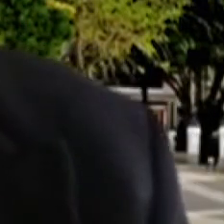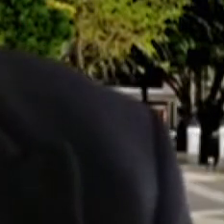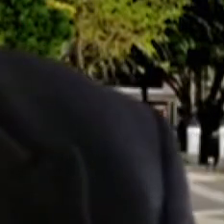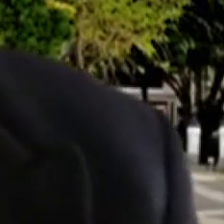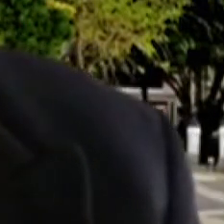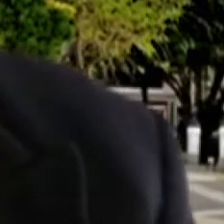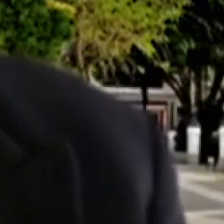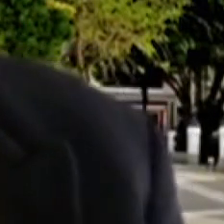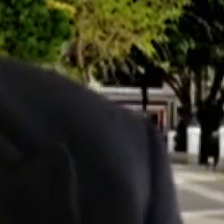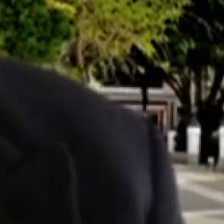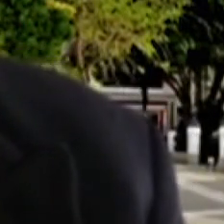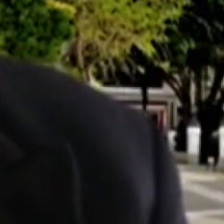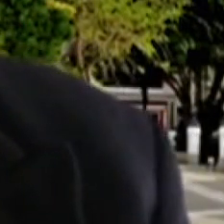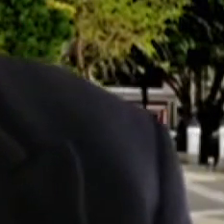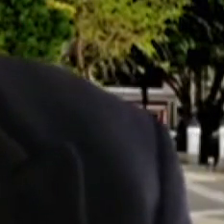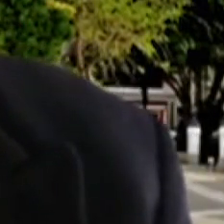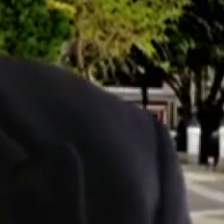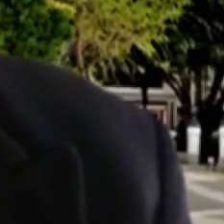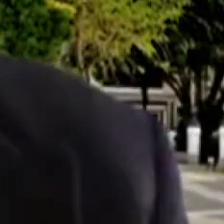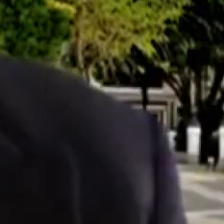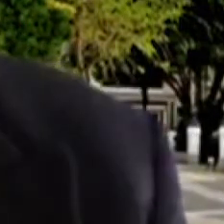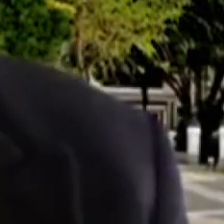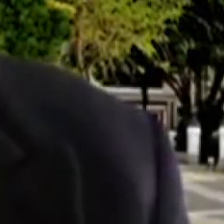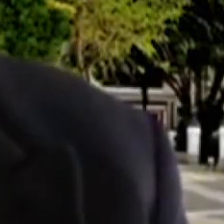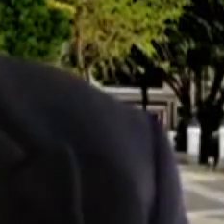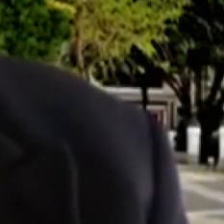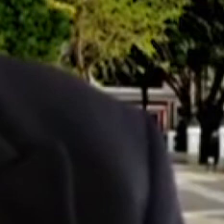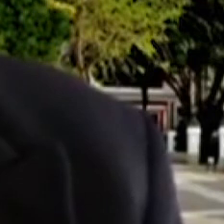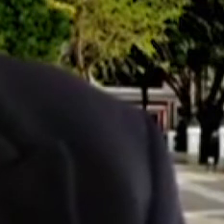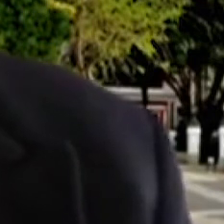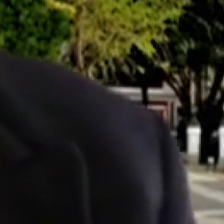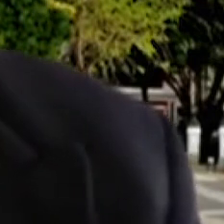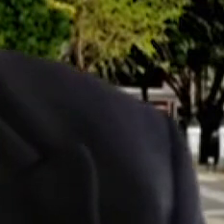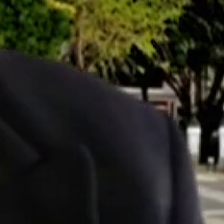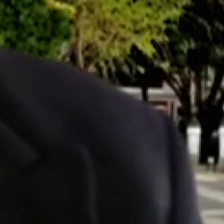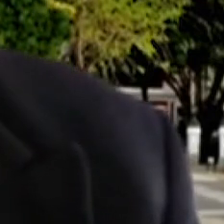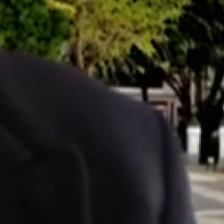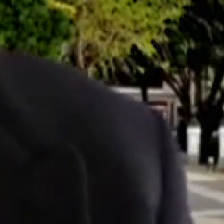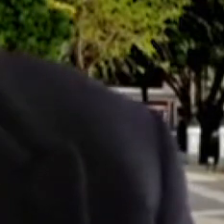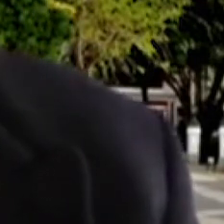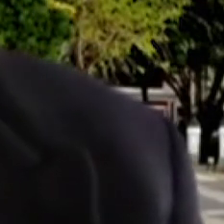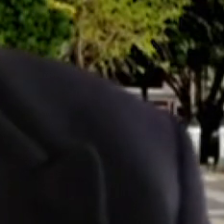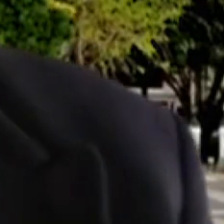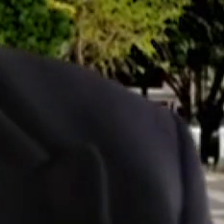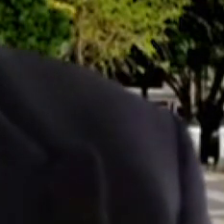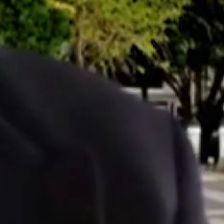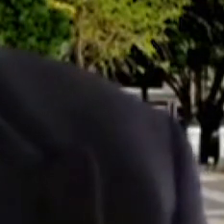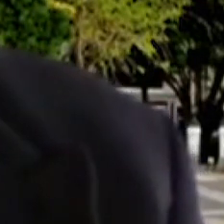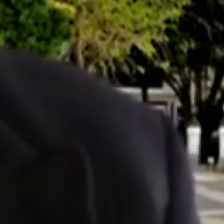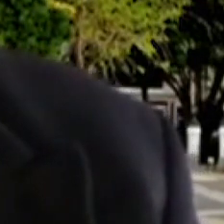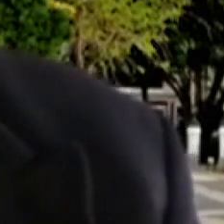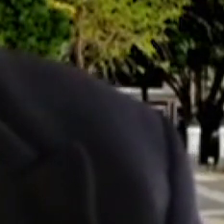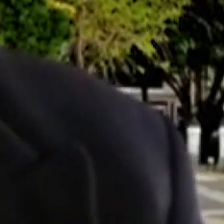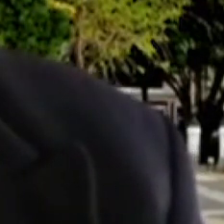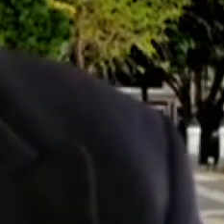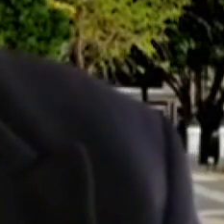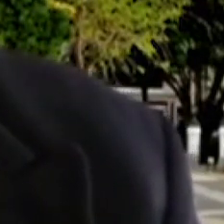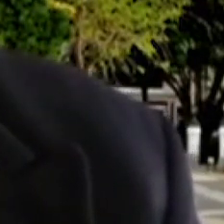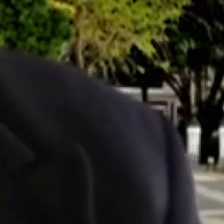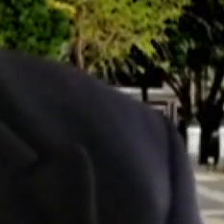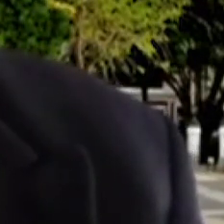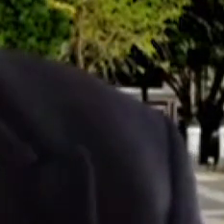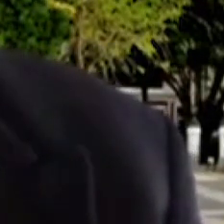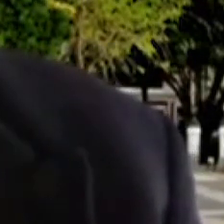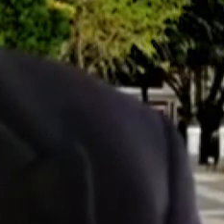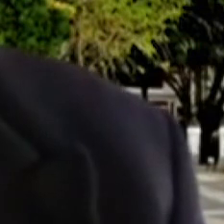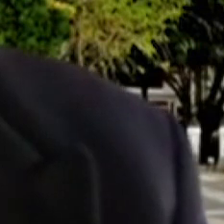have already indicated that your staff deployed at the stations are not maybe,